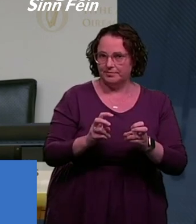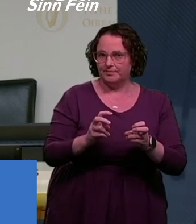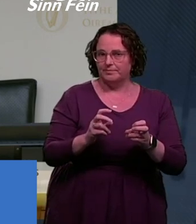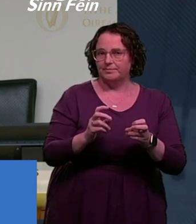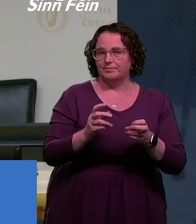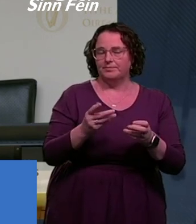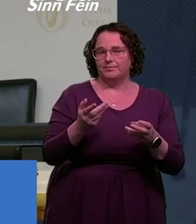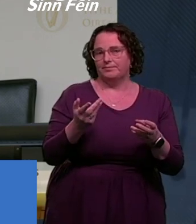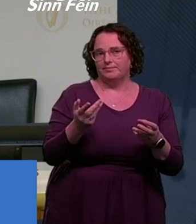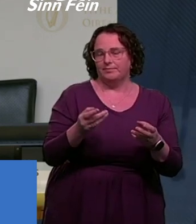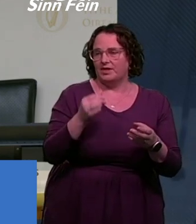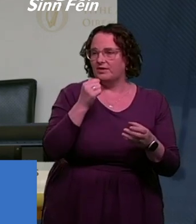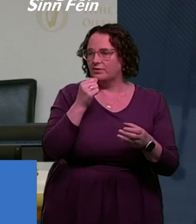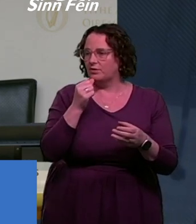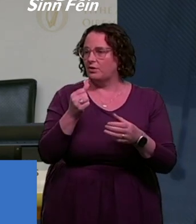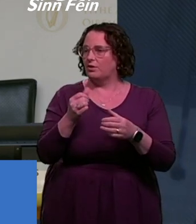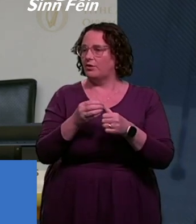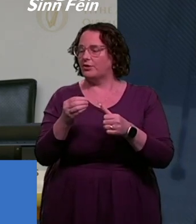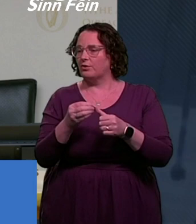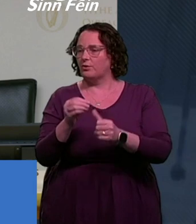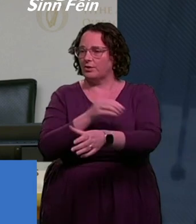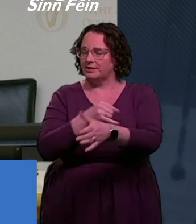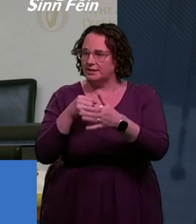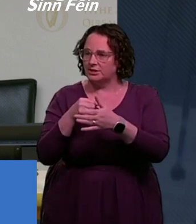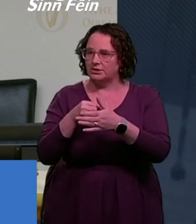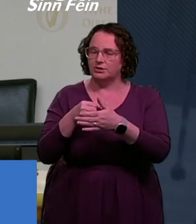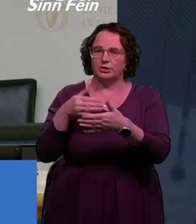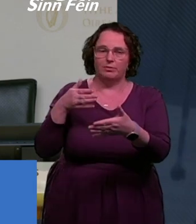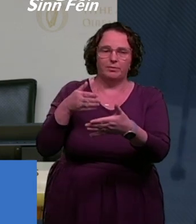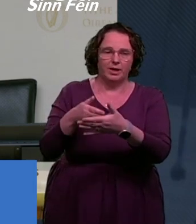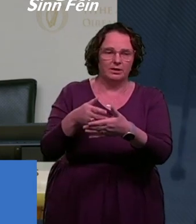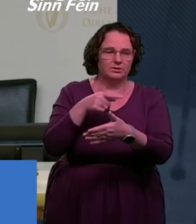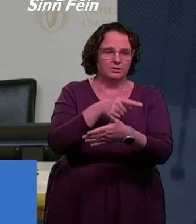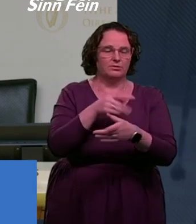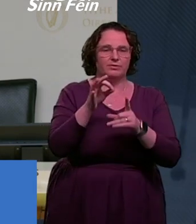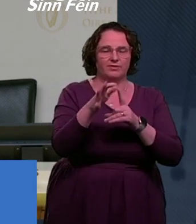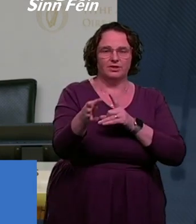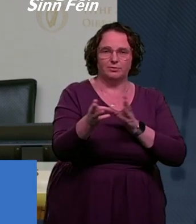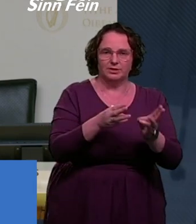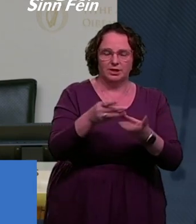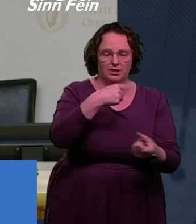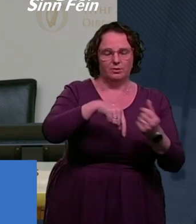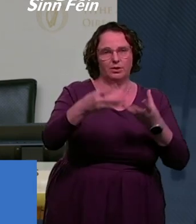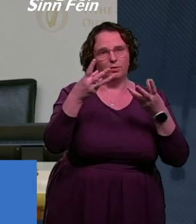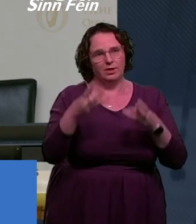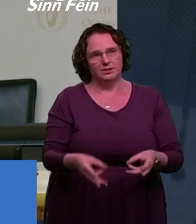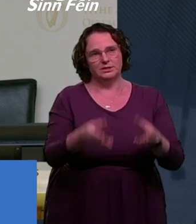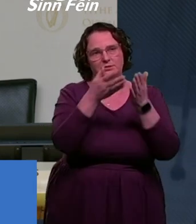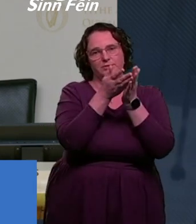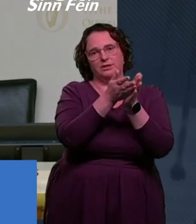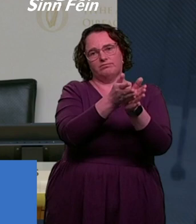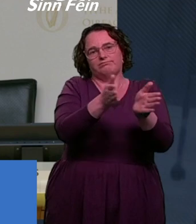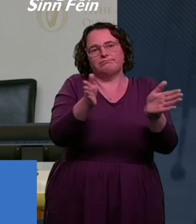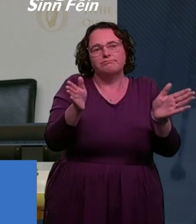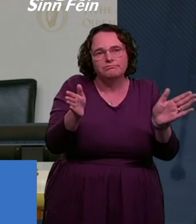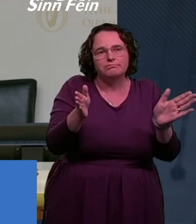without another organisation that would block their progression to professional practice. And evidently we want the field to be broad